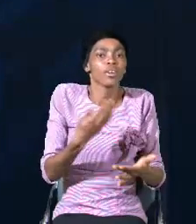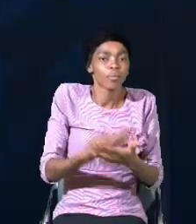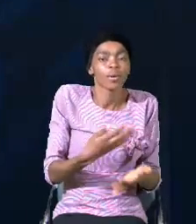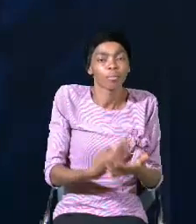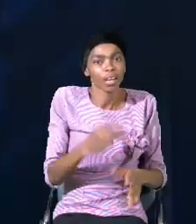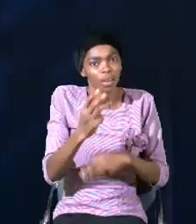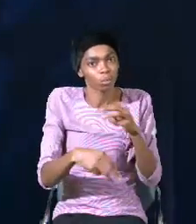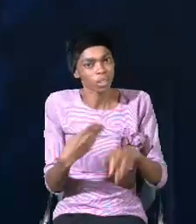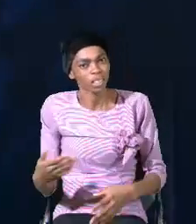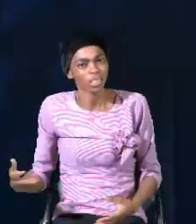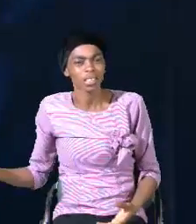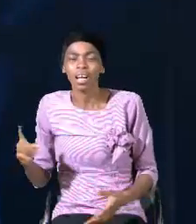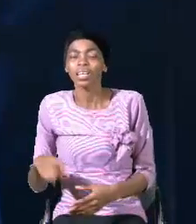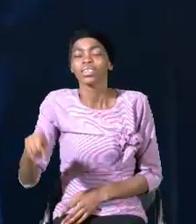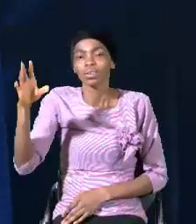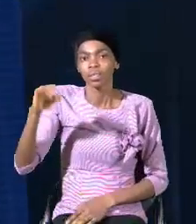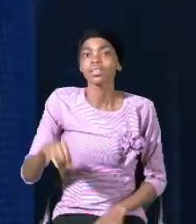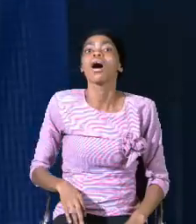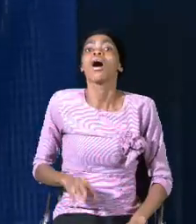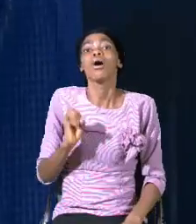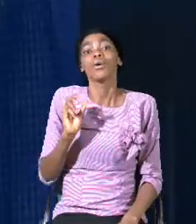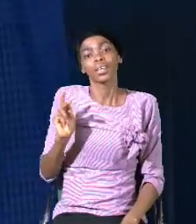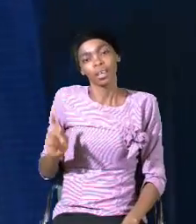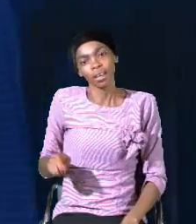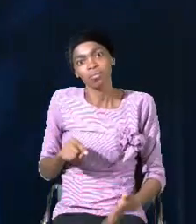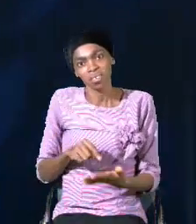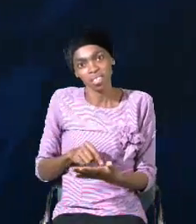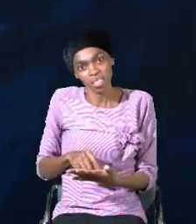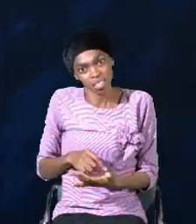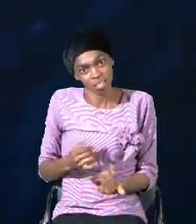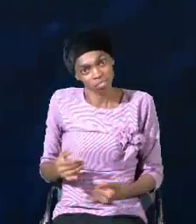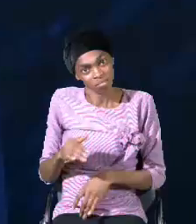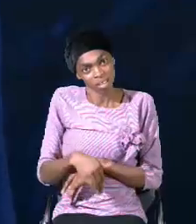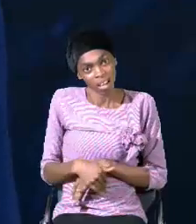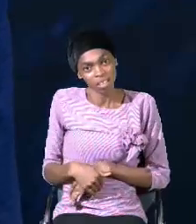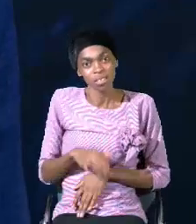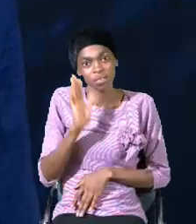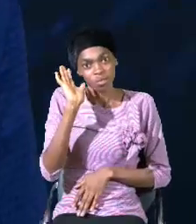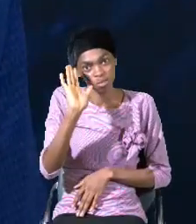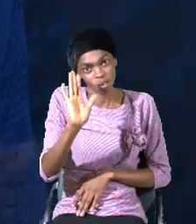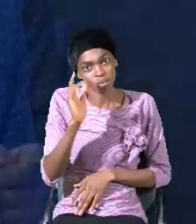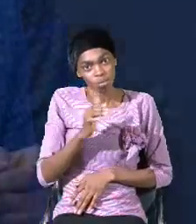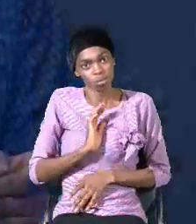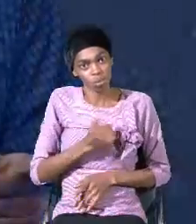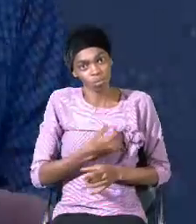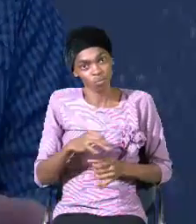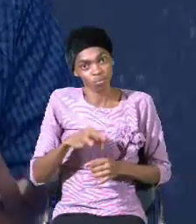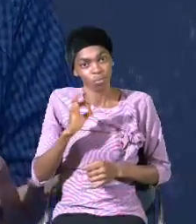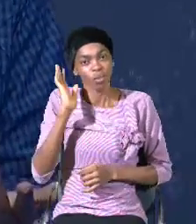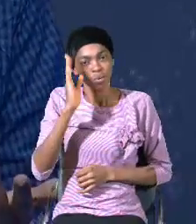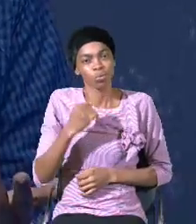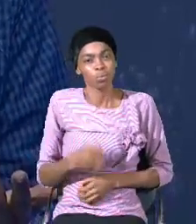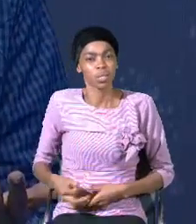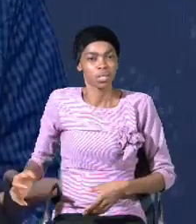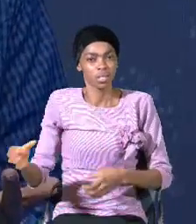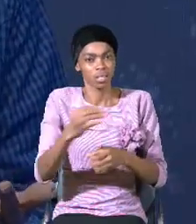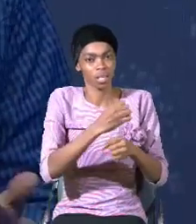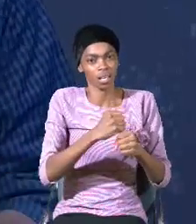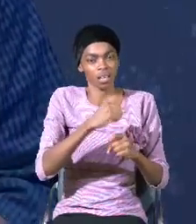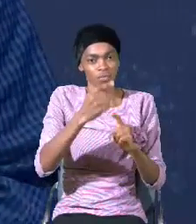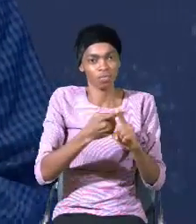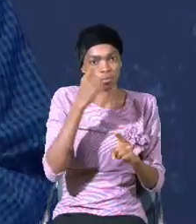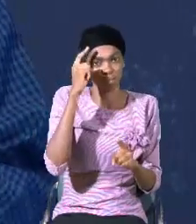fool, this night thy soul shall be required of thee. Then who shall those things be